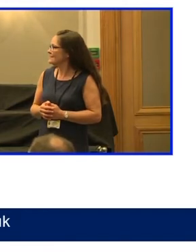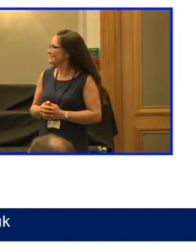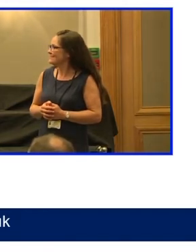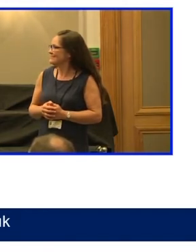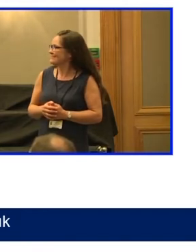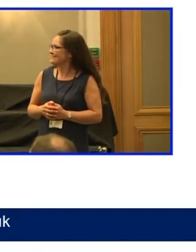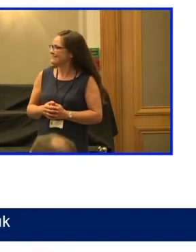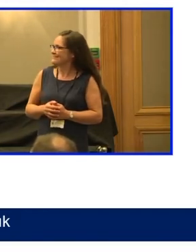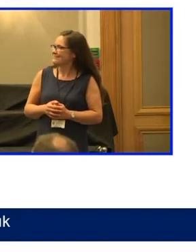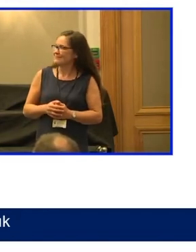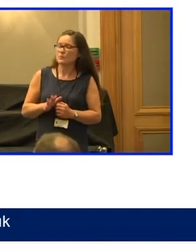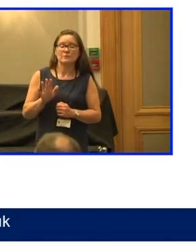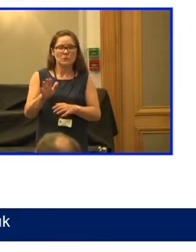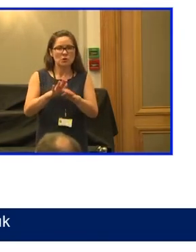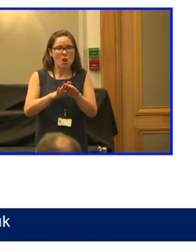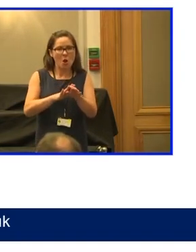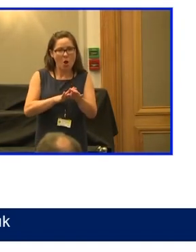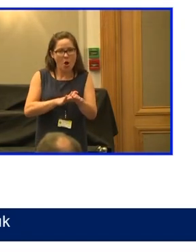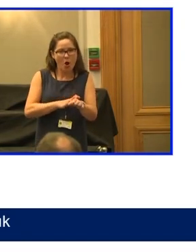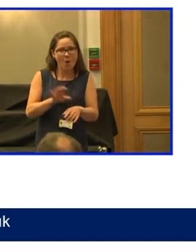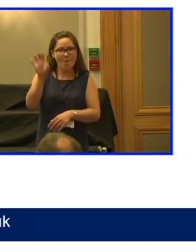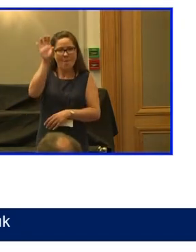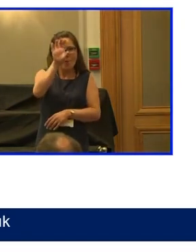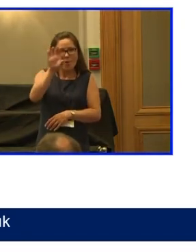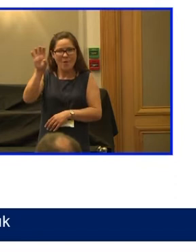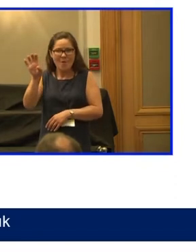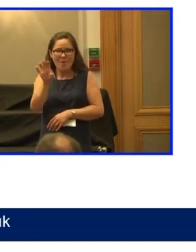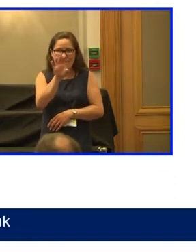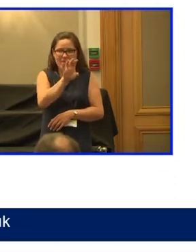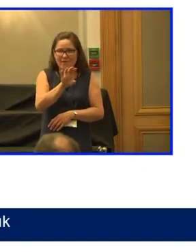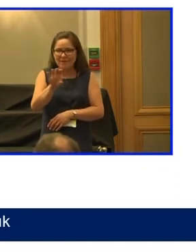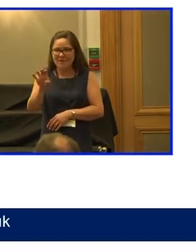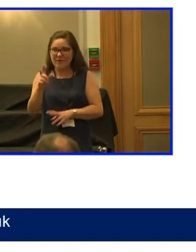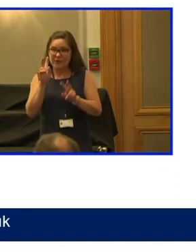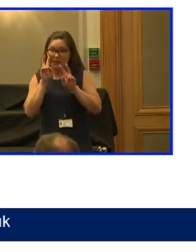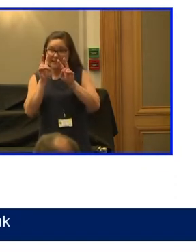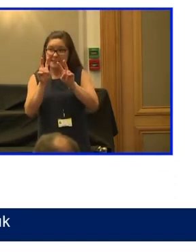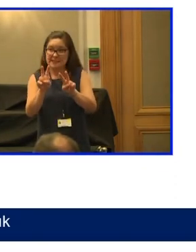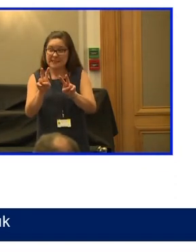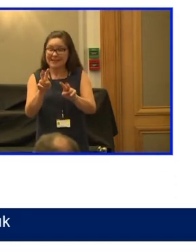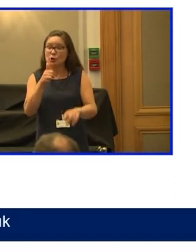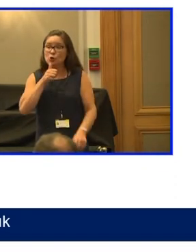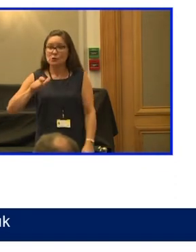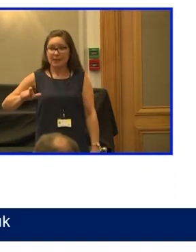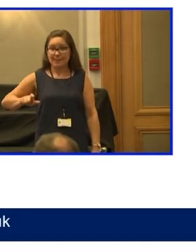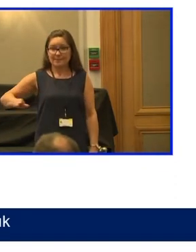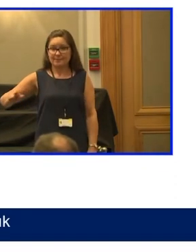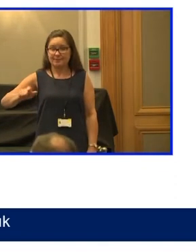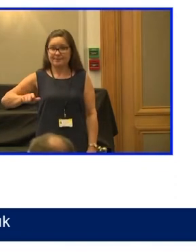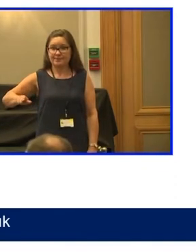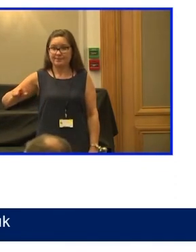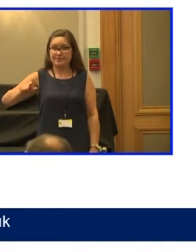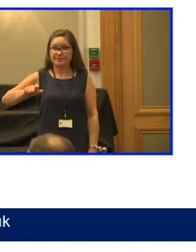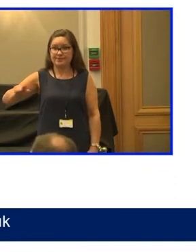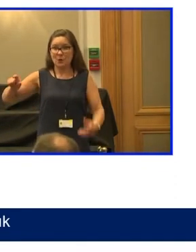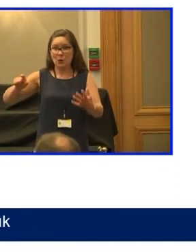Right, so we're going to go slower so people don't get. Yep. Yeah. And if those of you can see the screen, now we're just using the mouse, and the whole